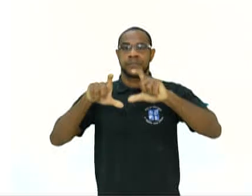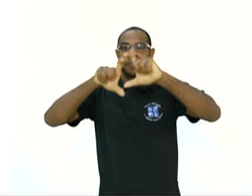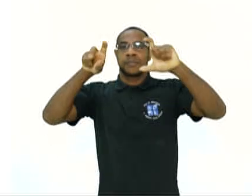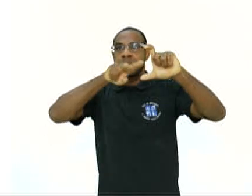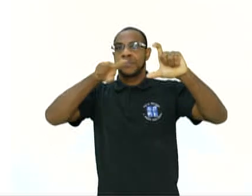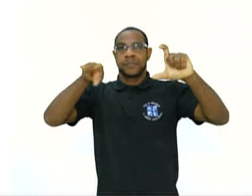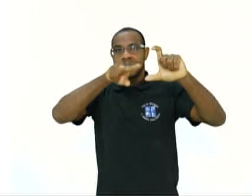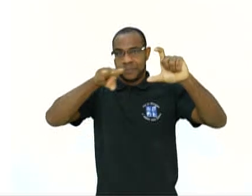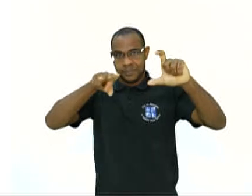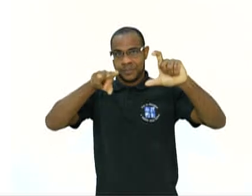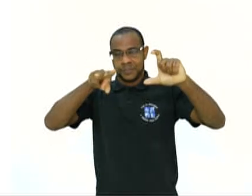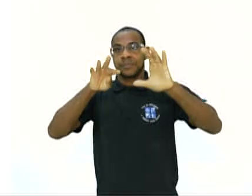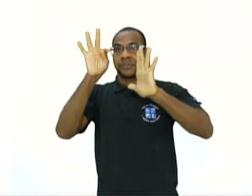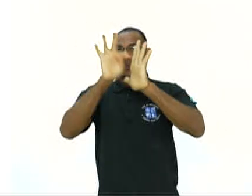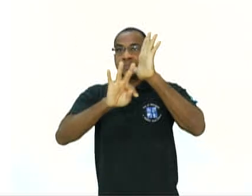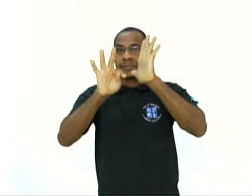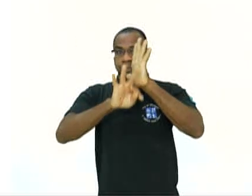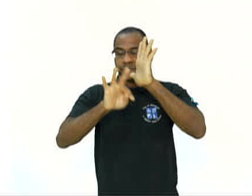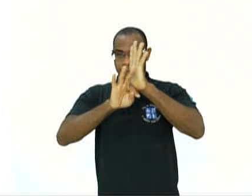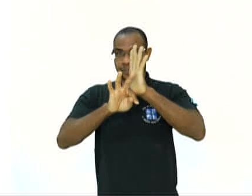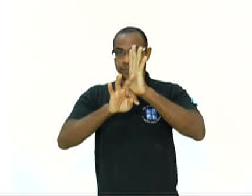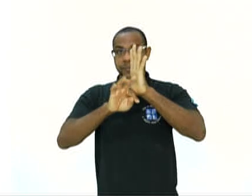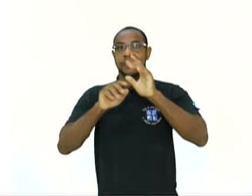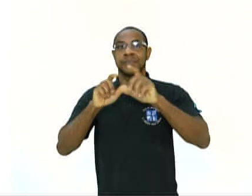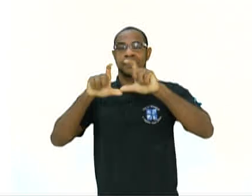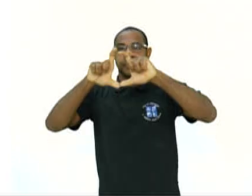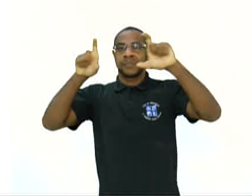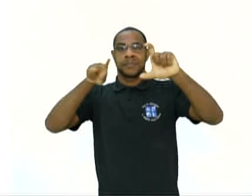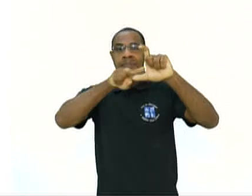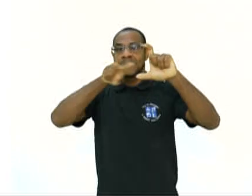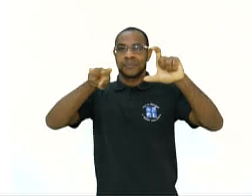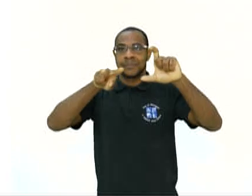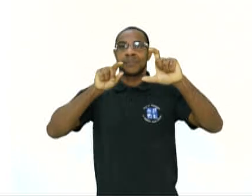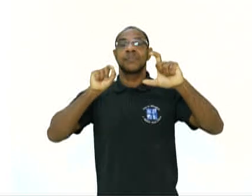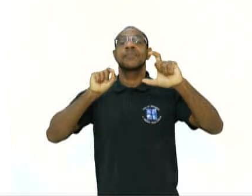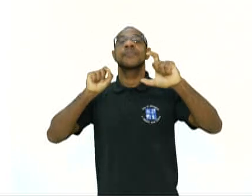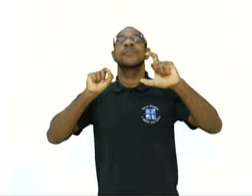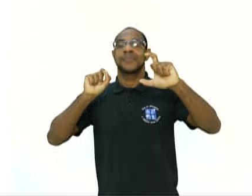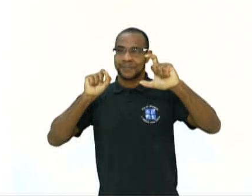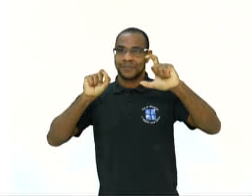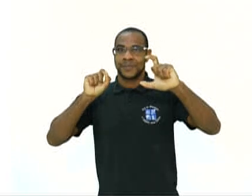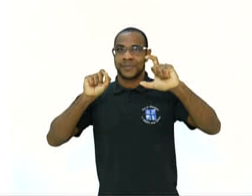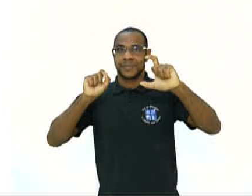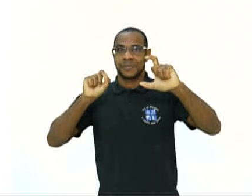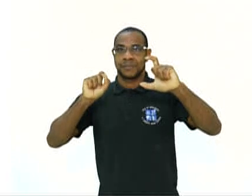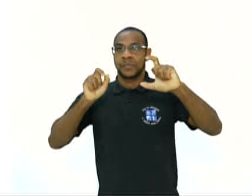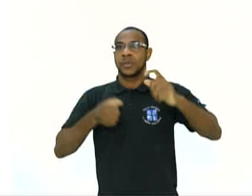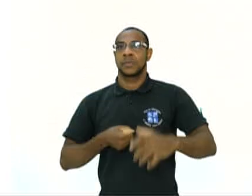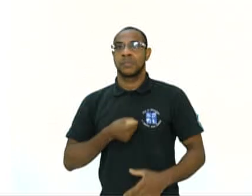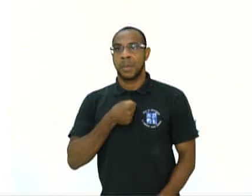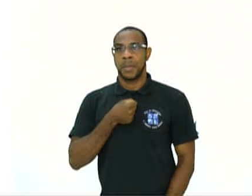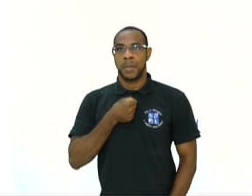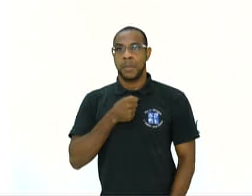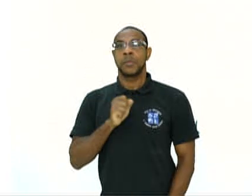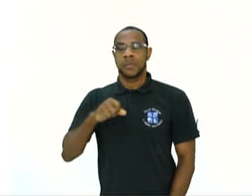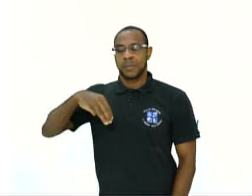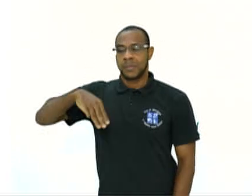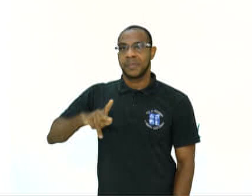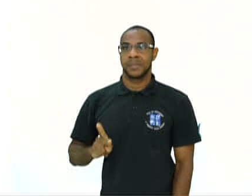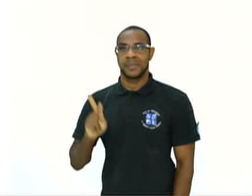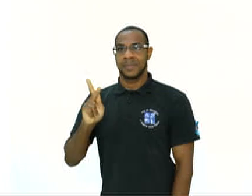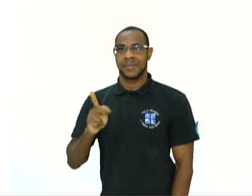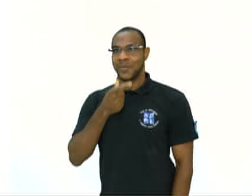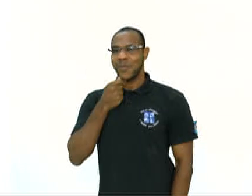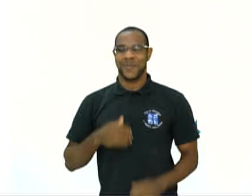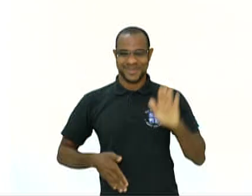começar com um texto, né, com uma parte, um fragmento do discurso famoso de Martin Luther King,